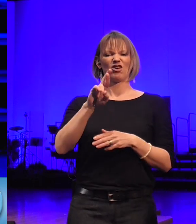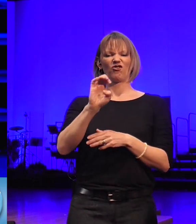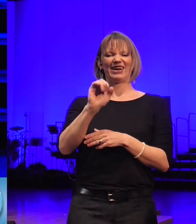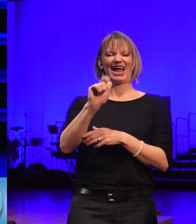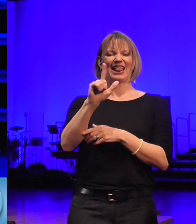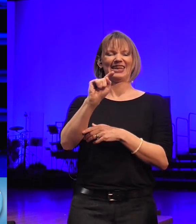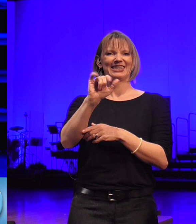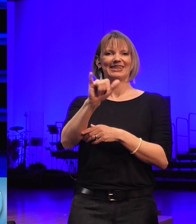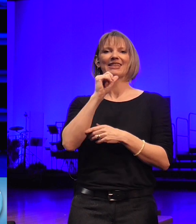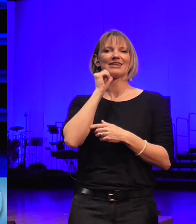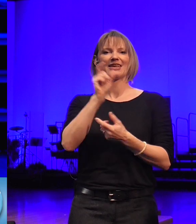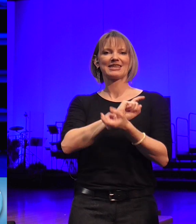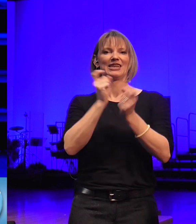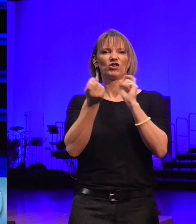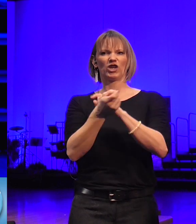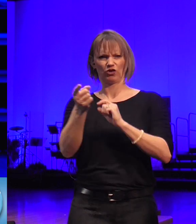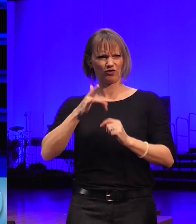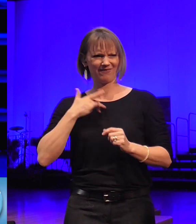at all?